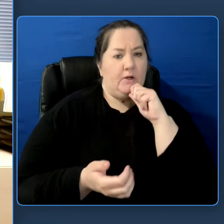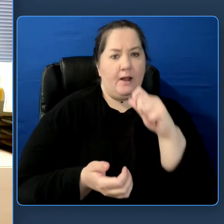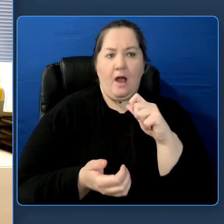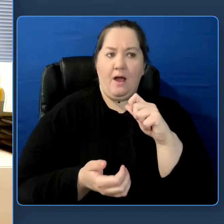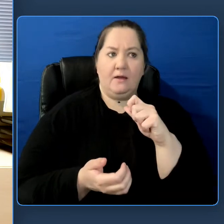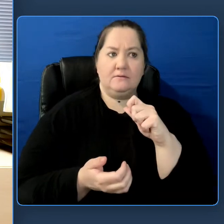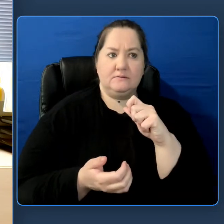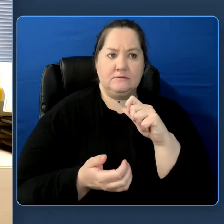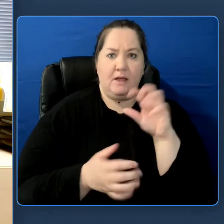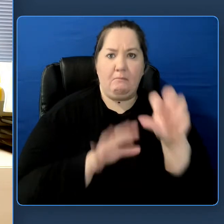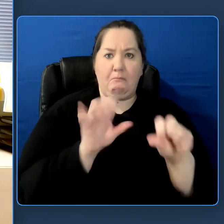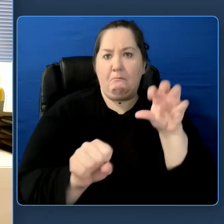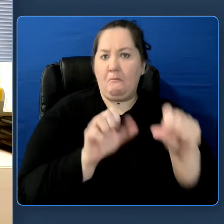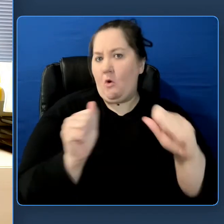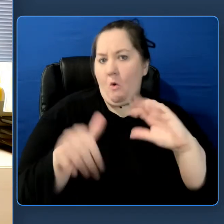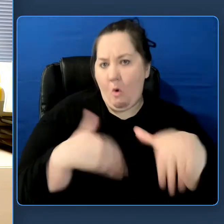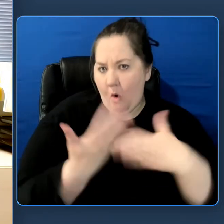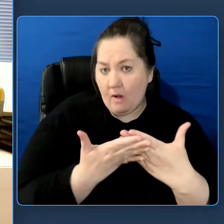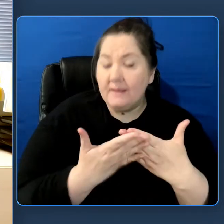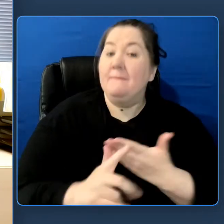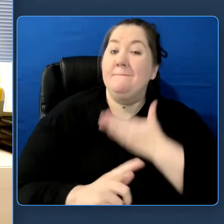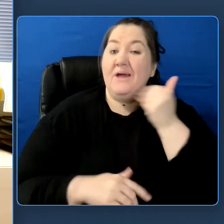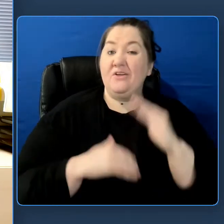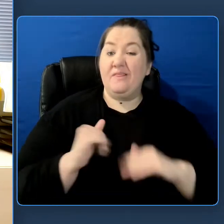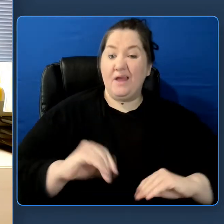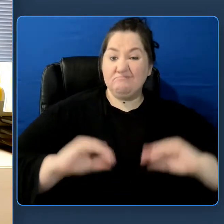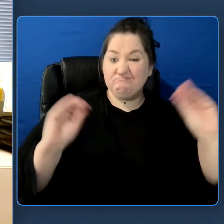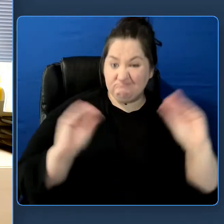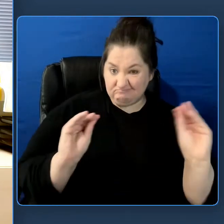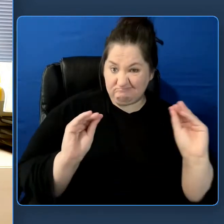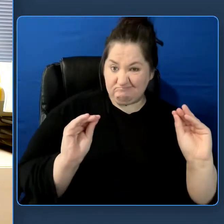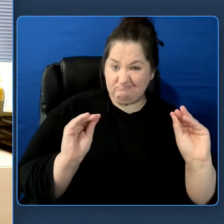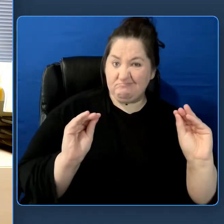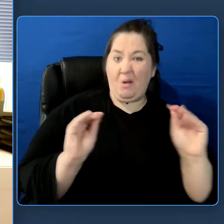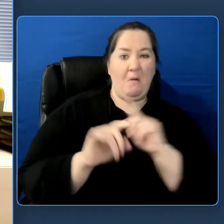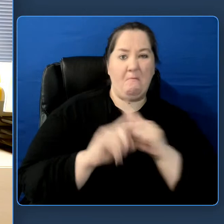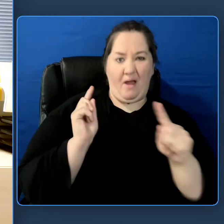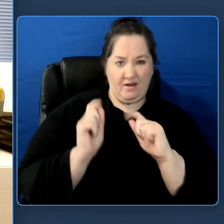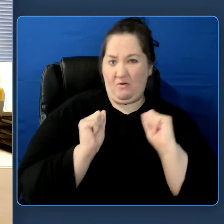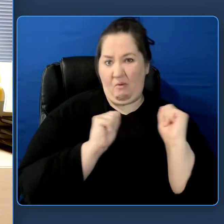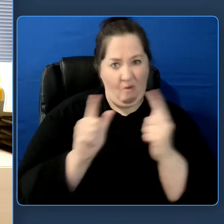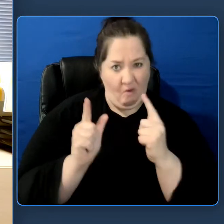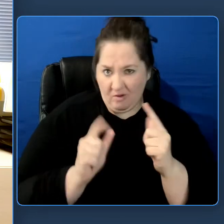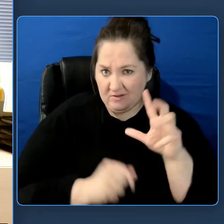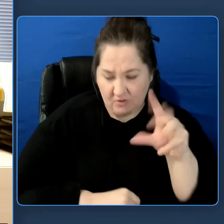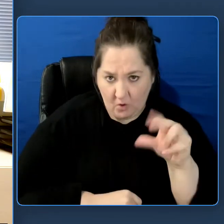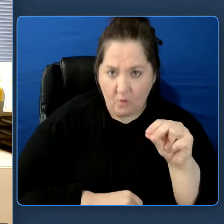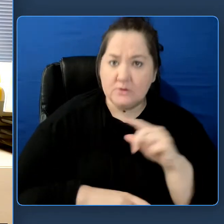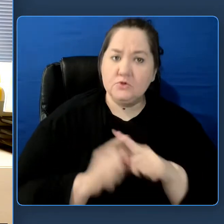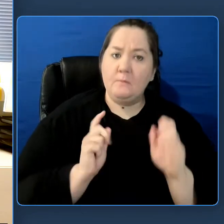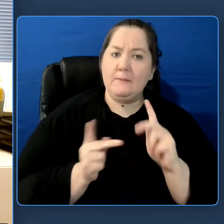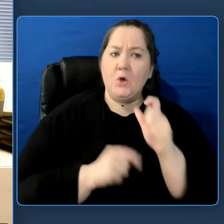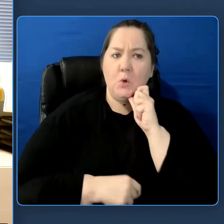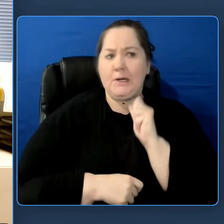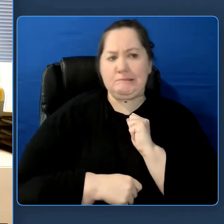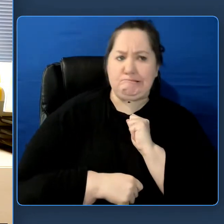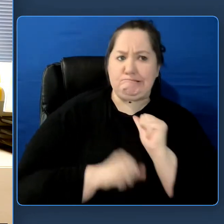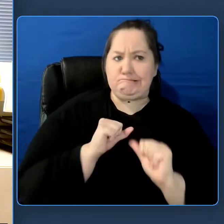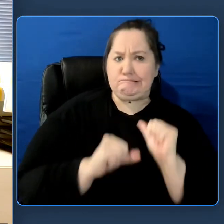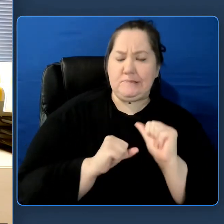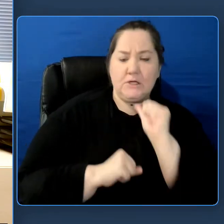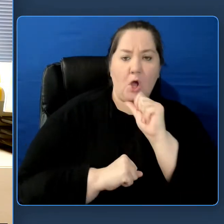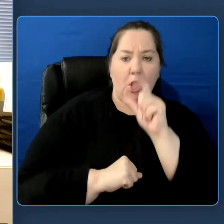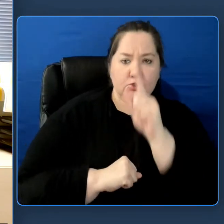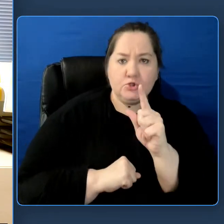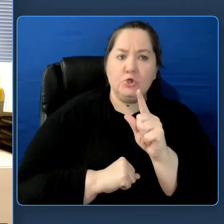don't get everything. It's better than nothing, but I worry that those who are uninformed may lean on